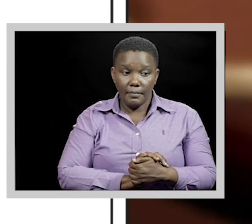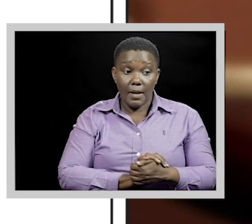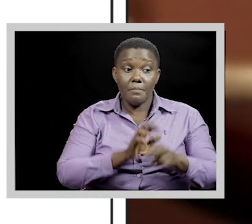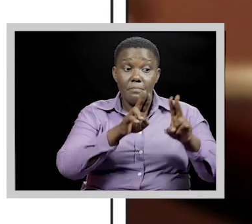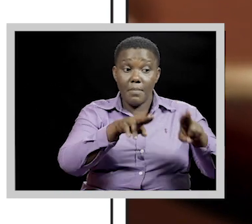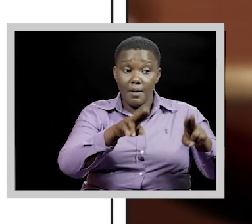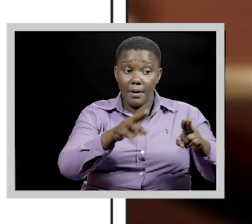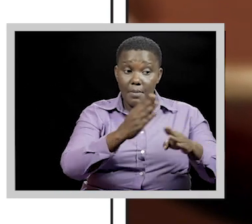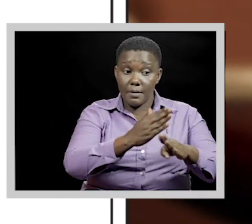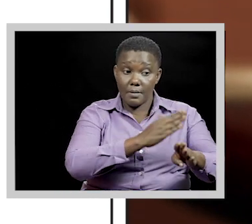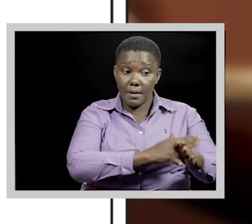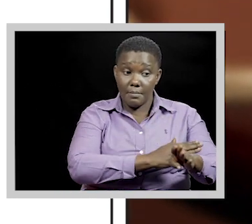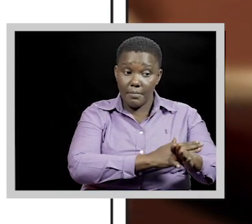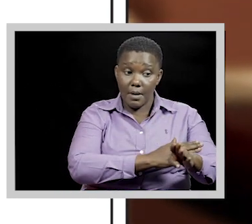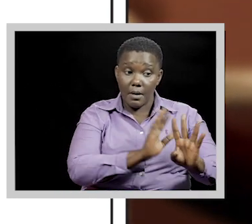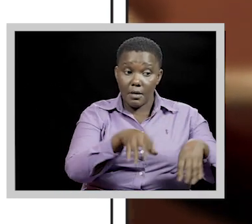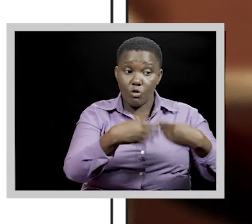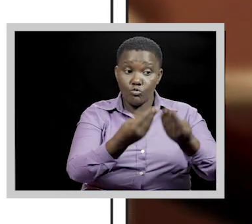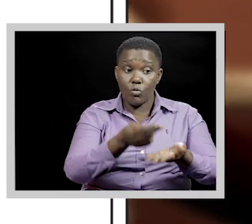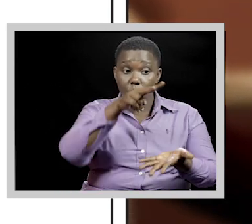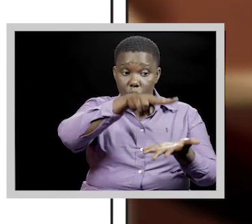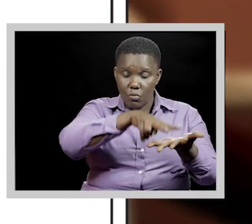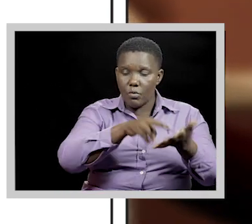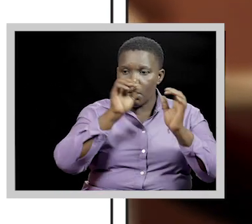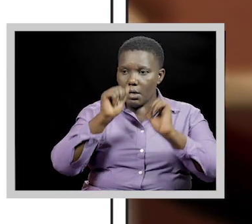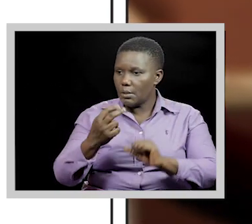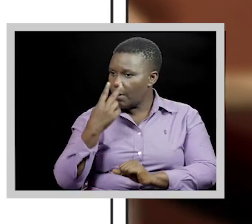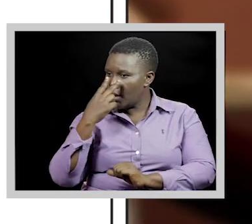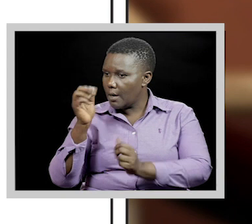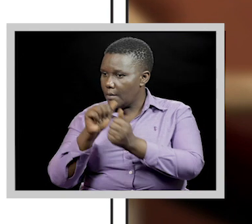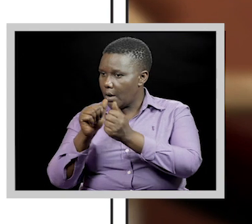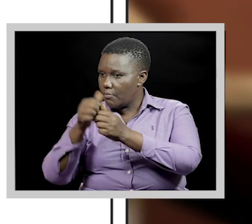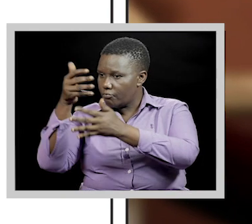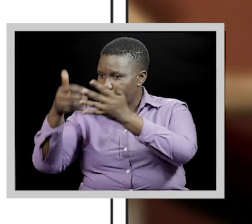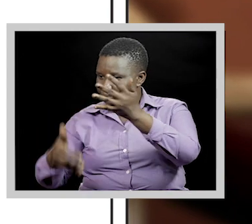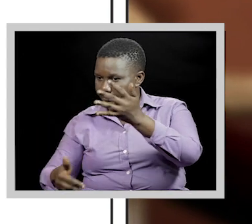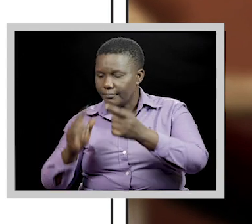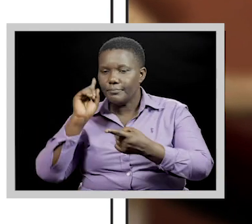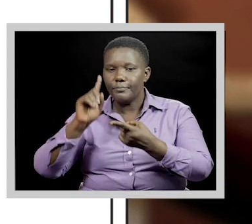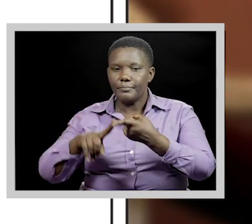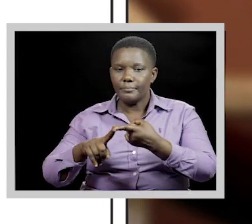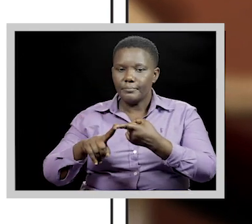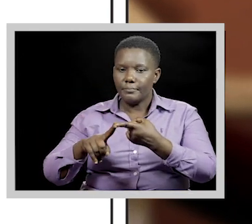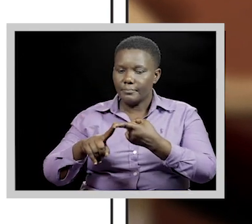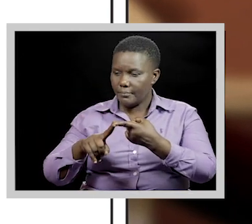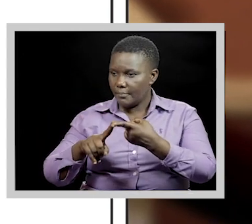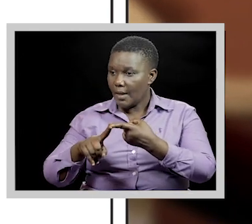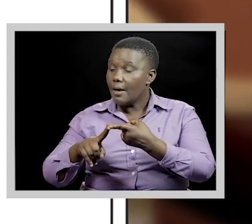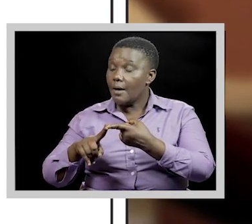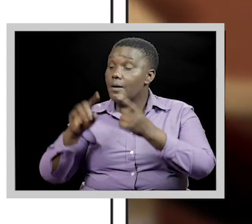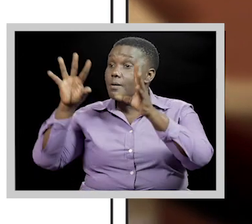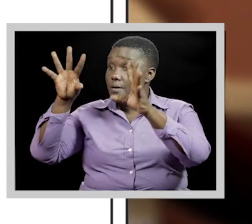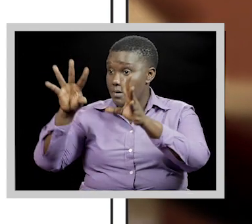shall, before passing sentence, take into account A. The social inquiry